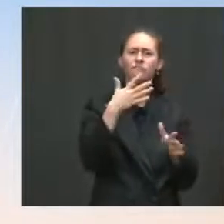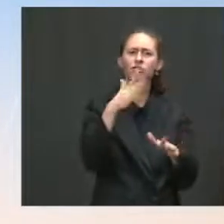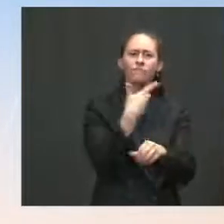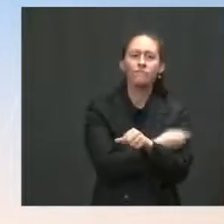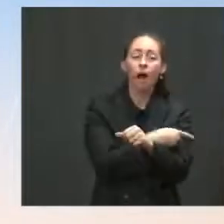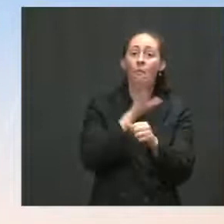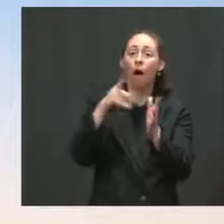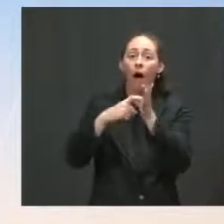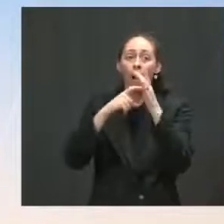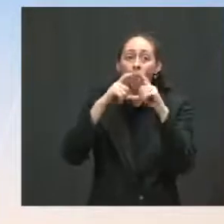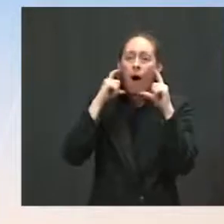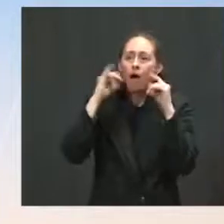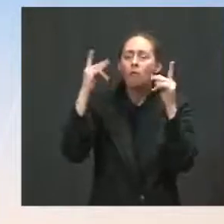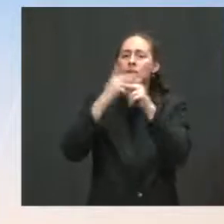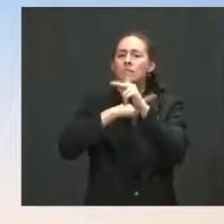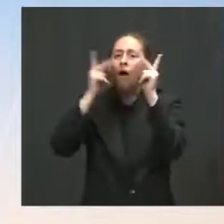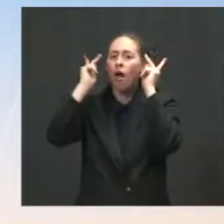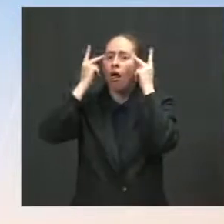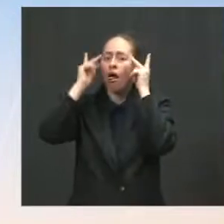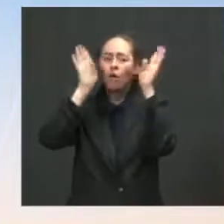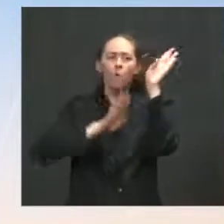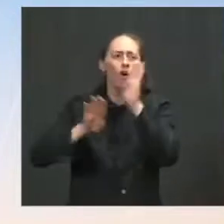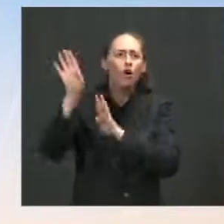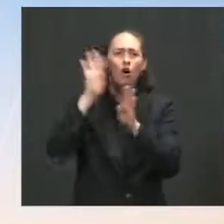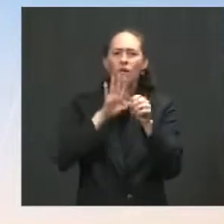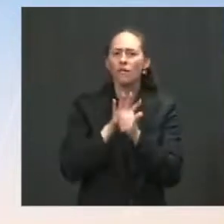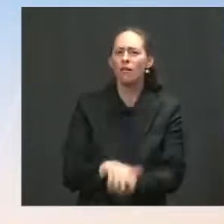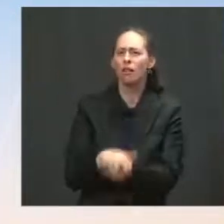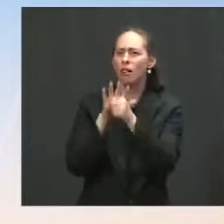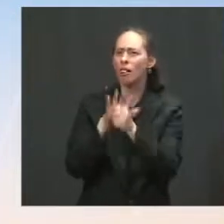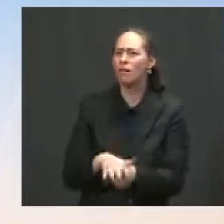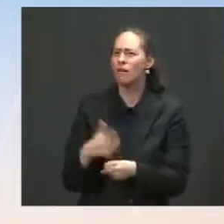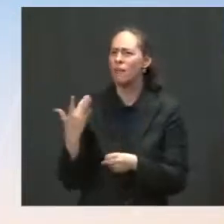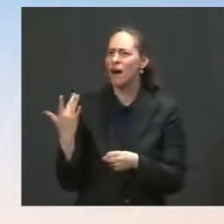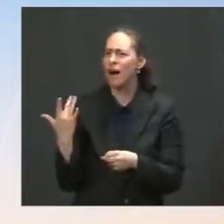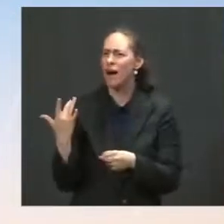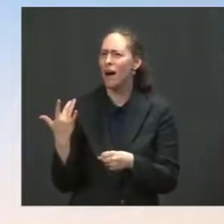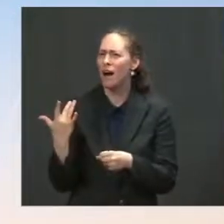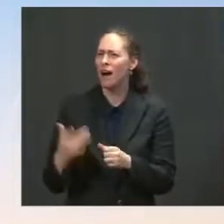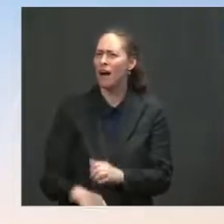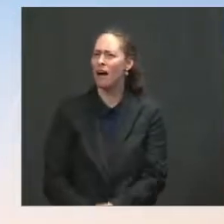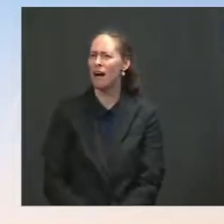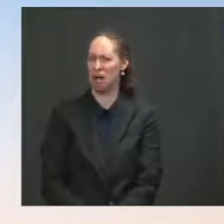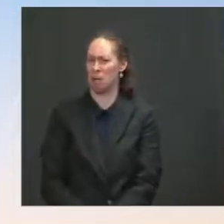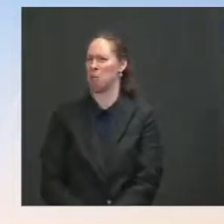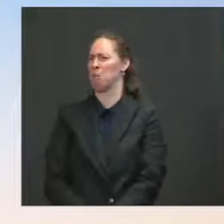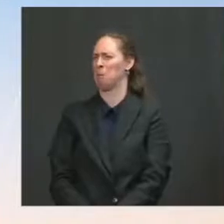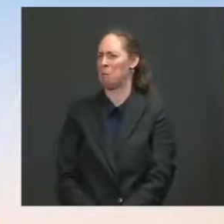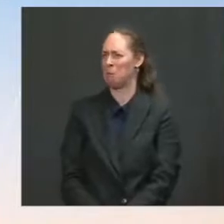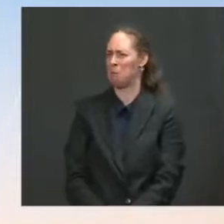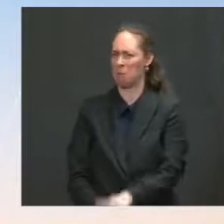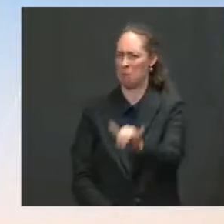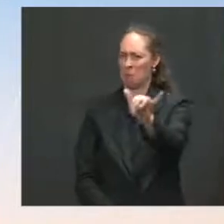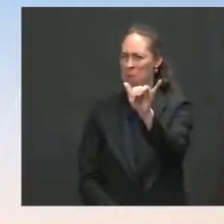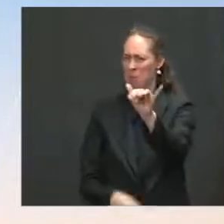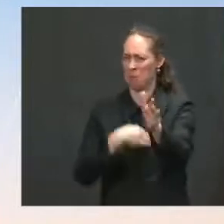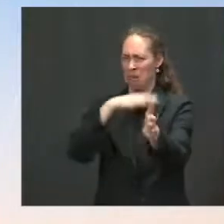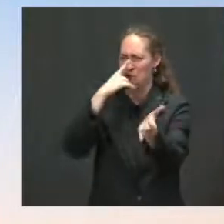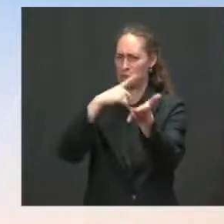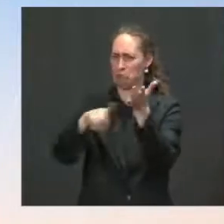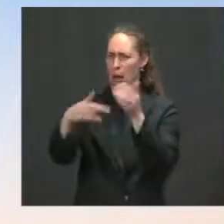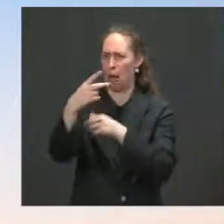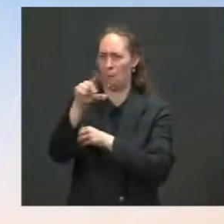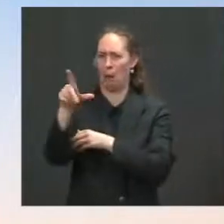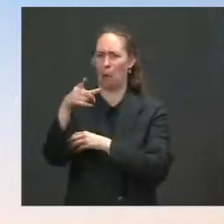point to as a reason for I haven't Americans? taken a close look at this poll. What I will tell you is that a poll before this, I believe a CBS